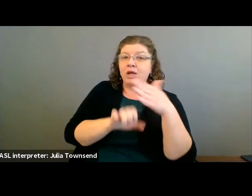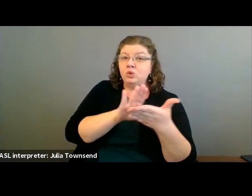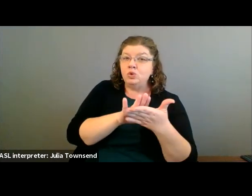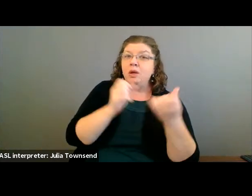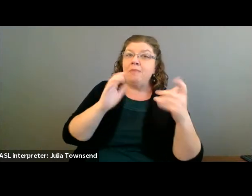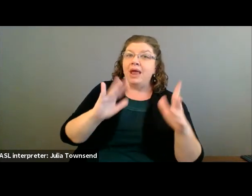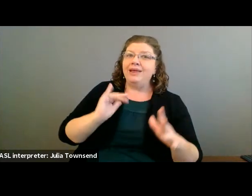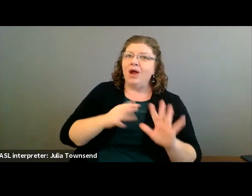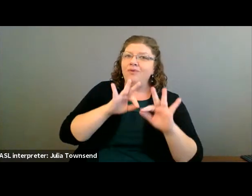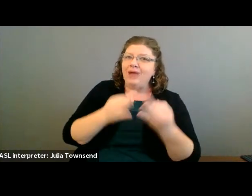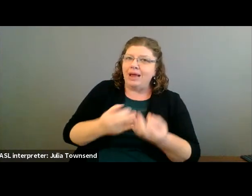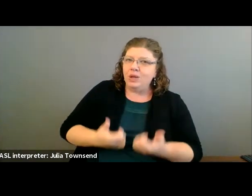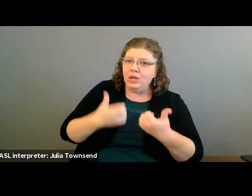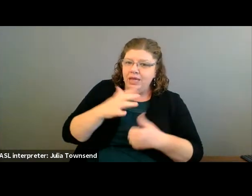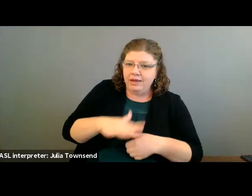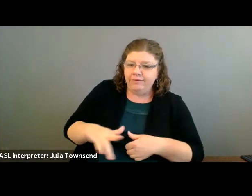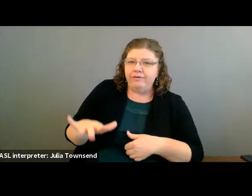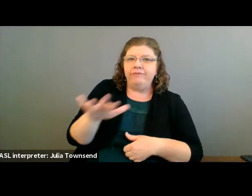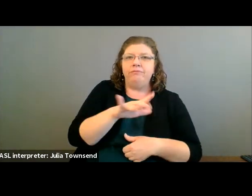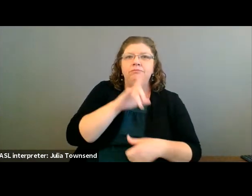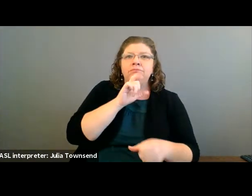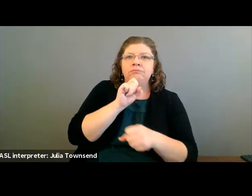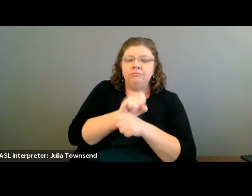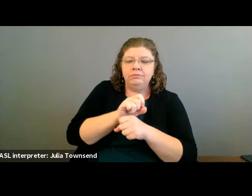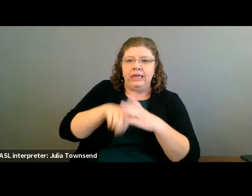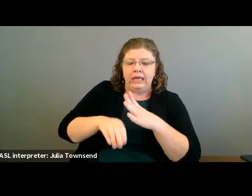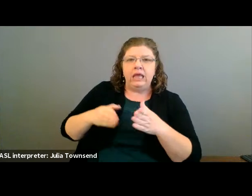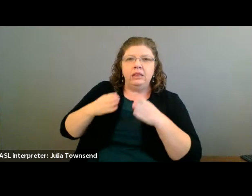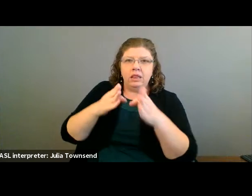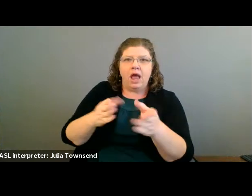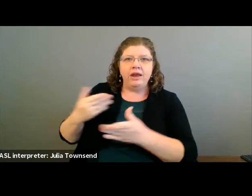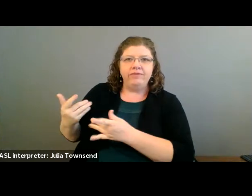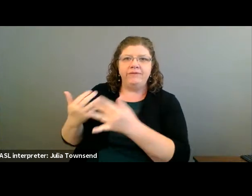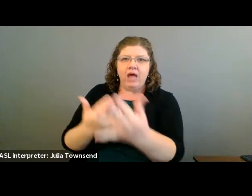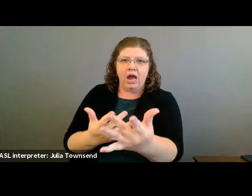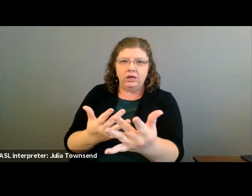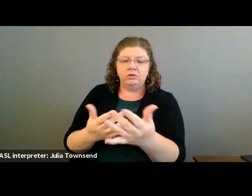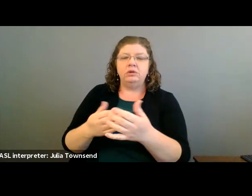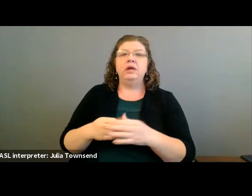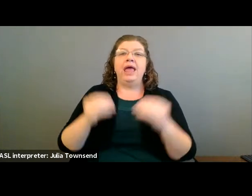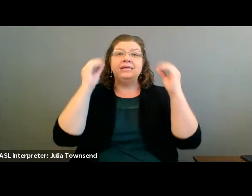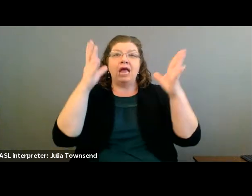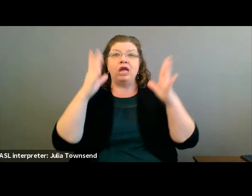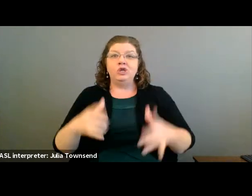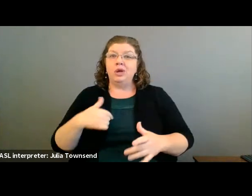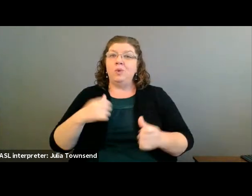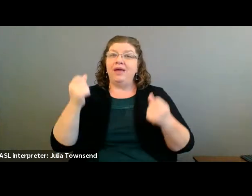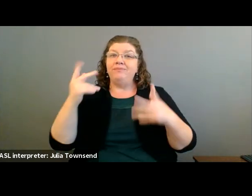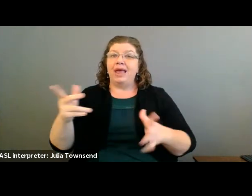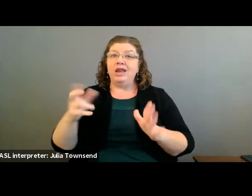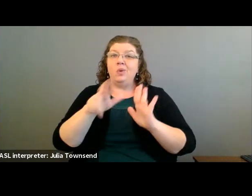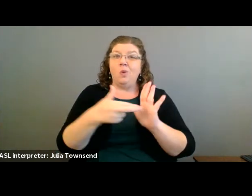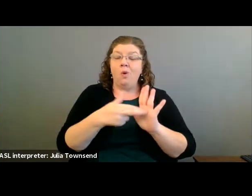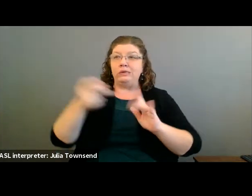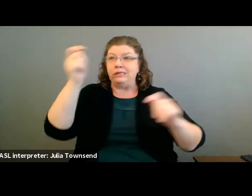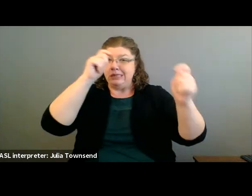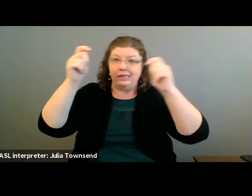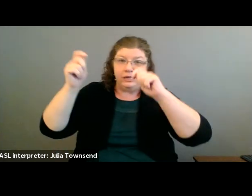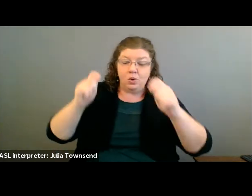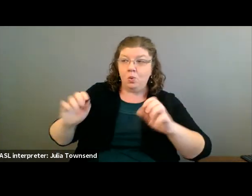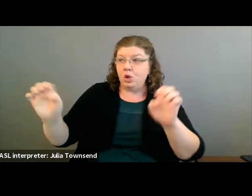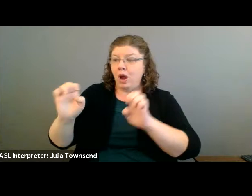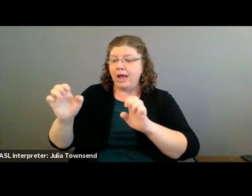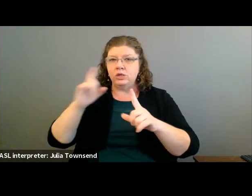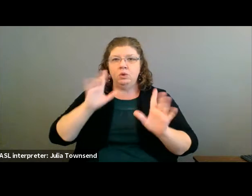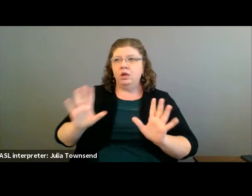that area were literally in the line of fire. As educators, we wear many hats. When a crisis hits, we move into operations and